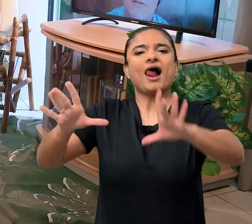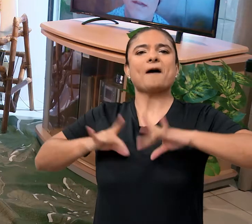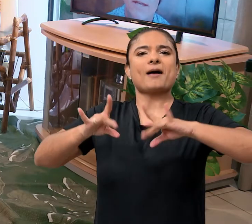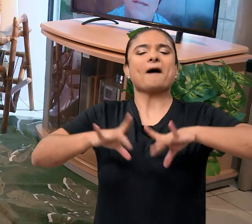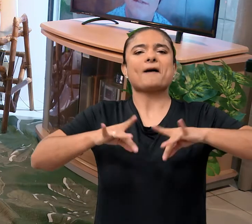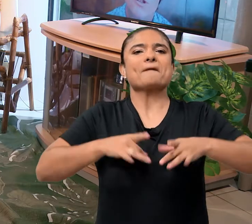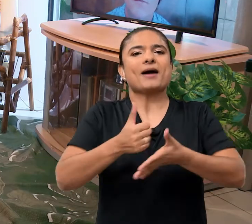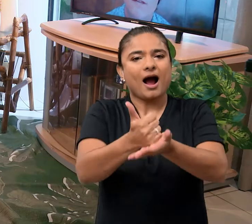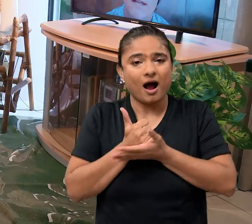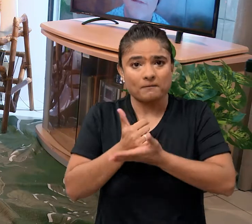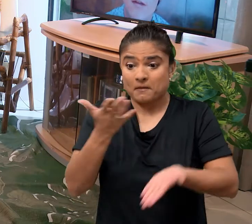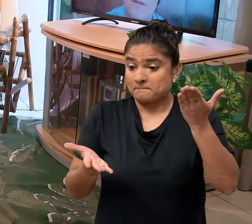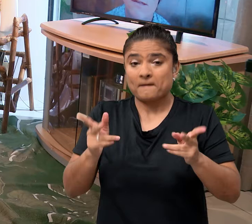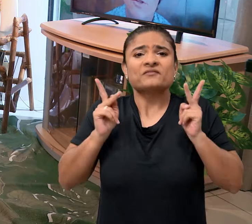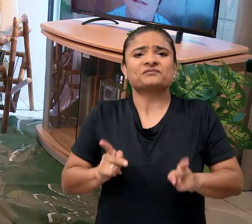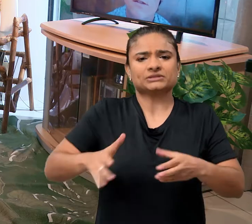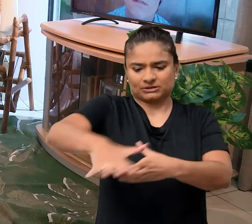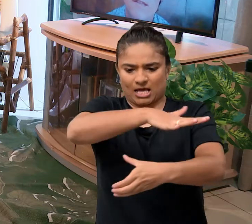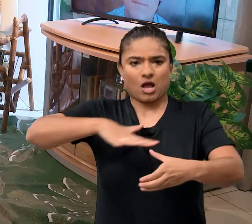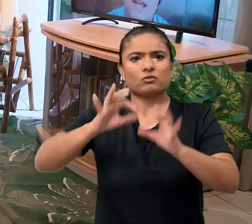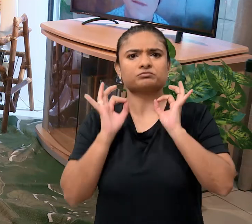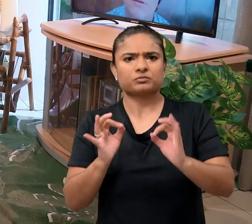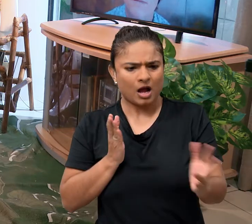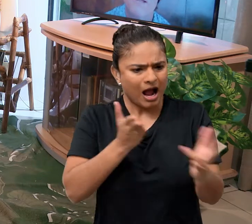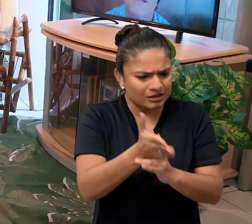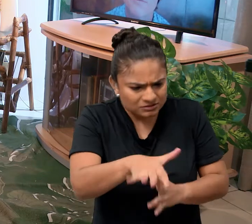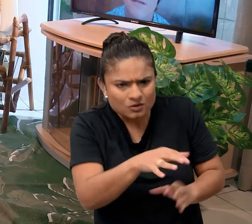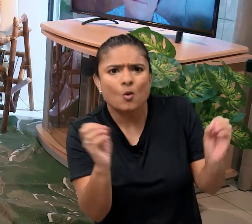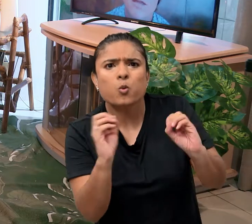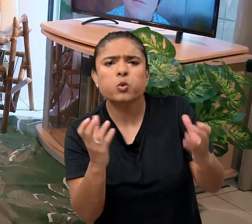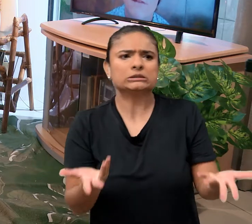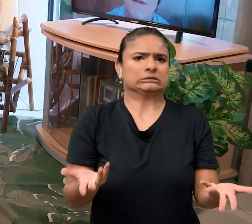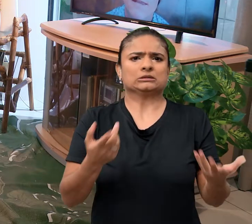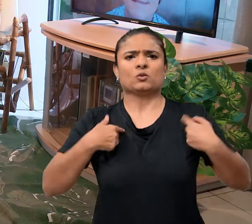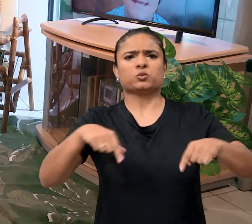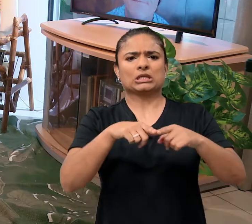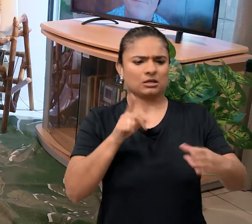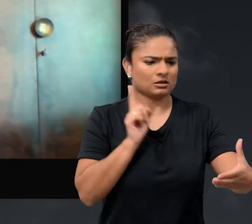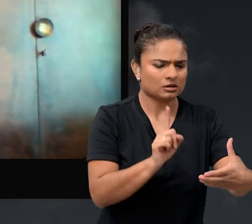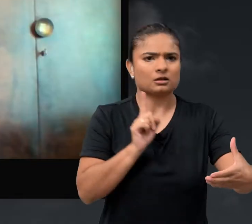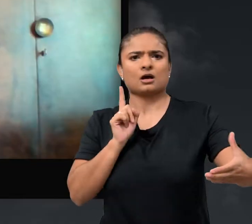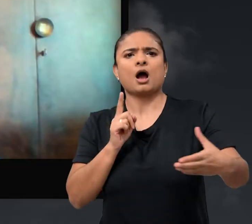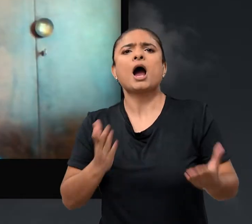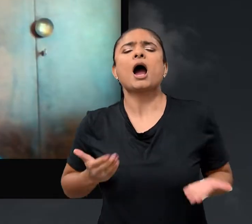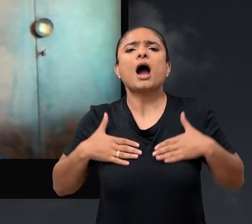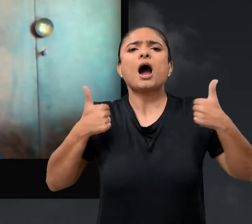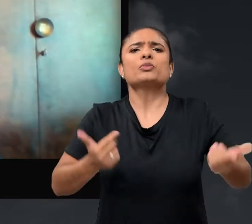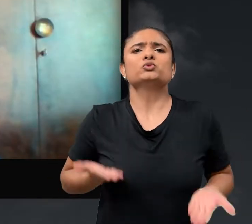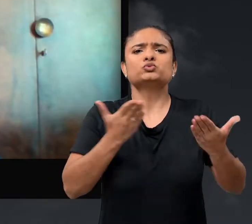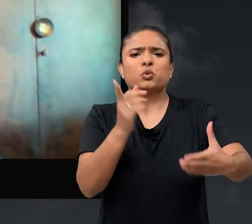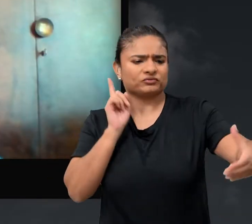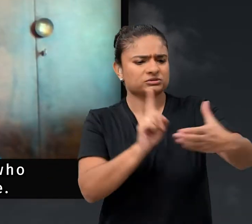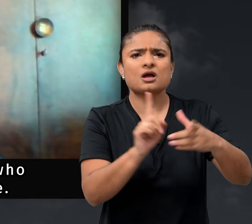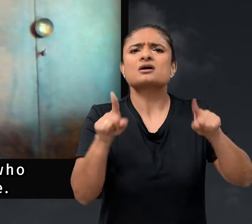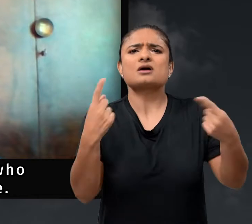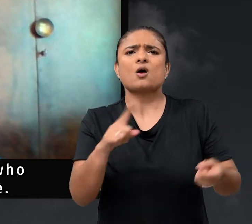you might find that just the physical environments in which health services take place might not be accessible. You might find that in health services